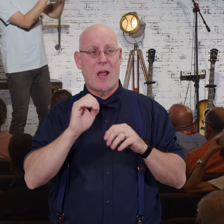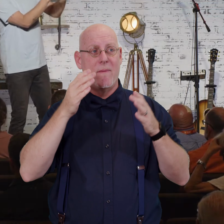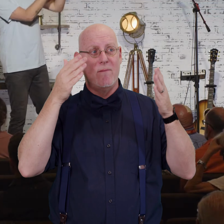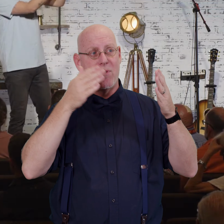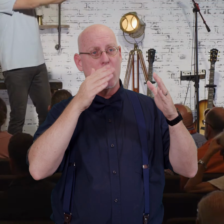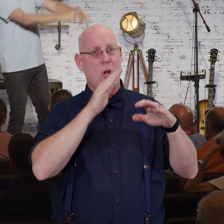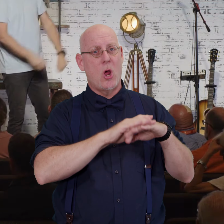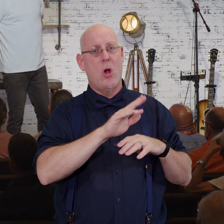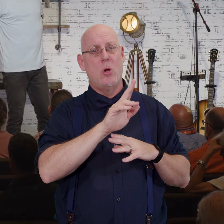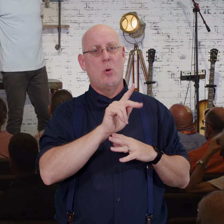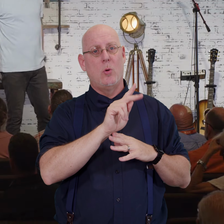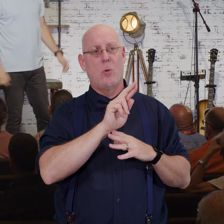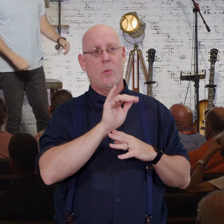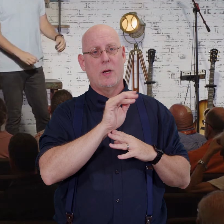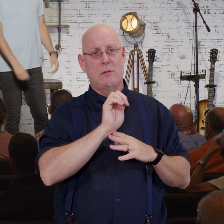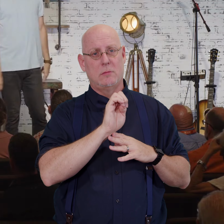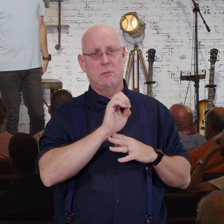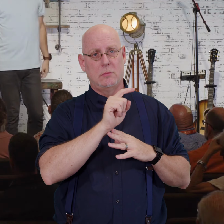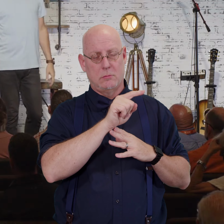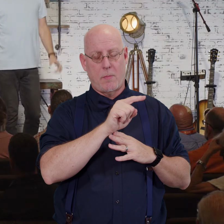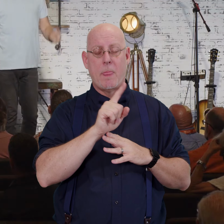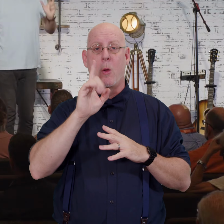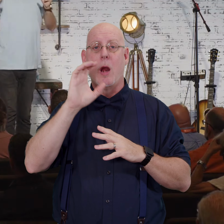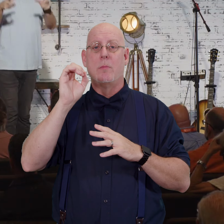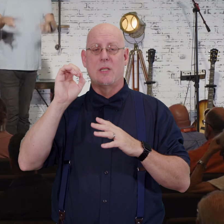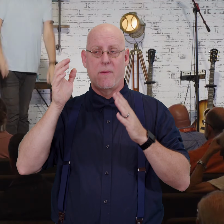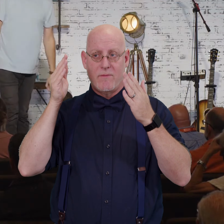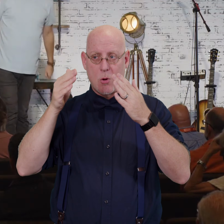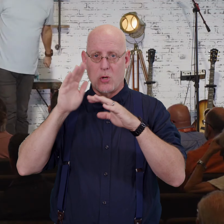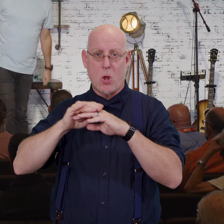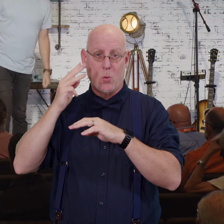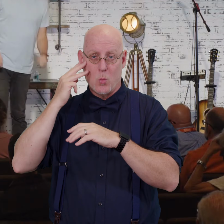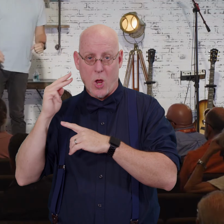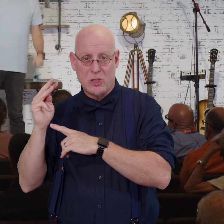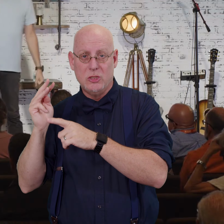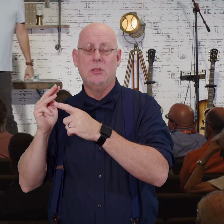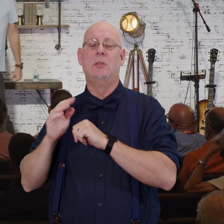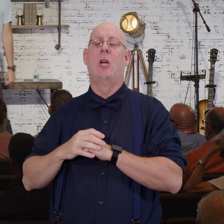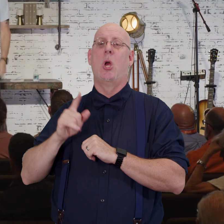100% focused on Ukraine, 100% focused on Washington,